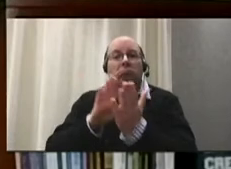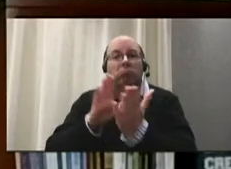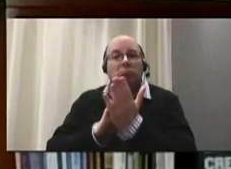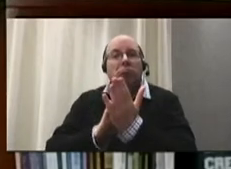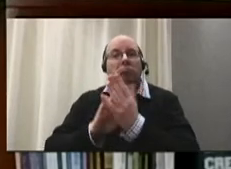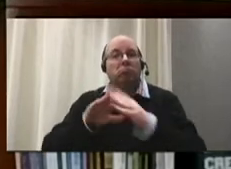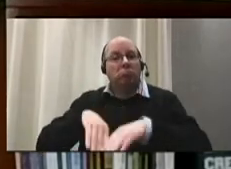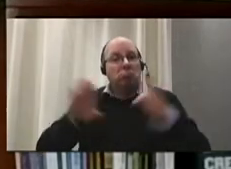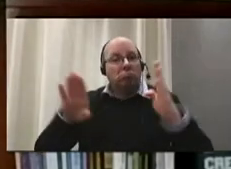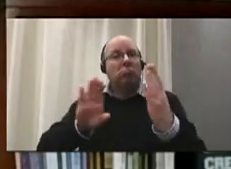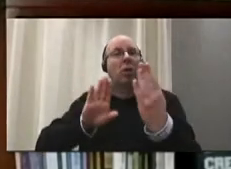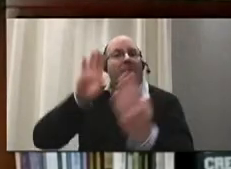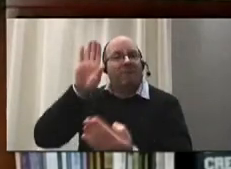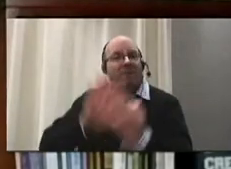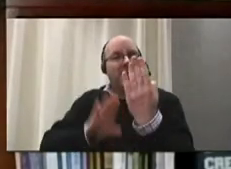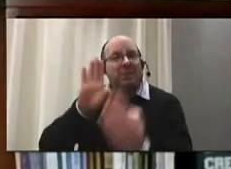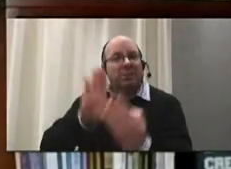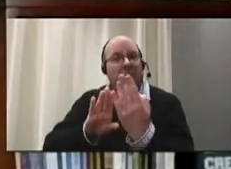and